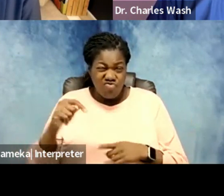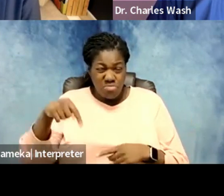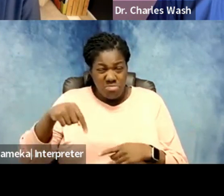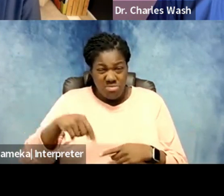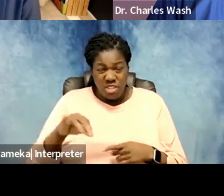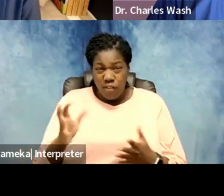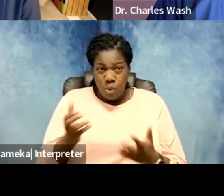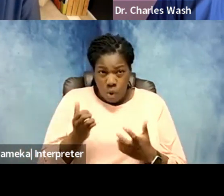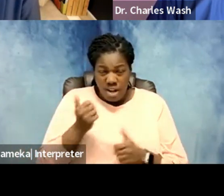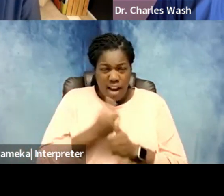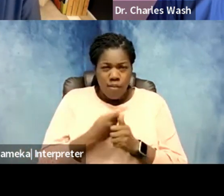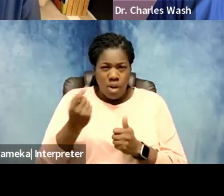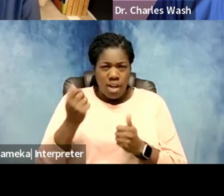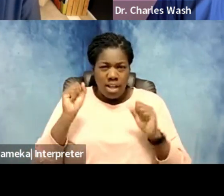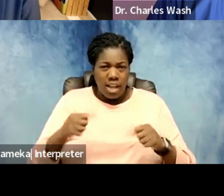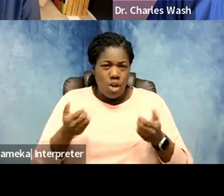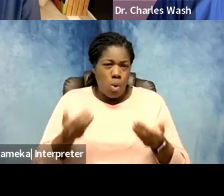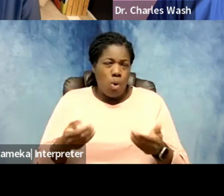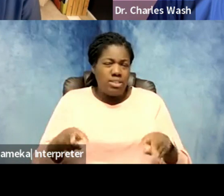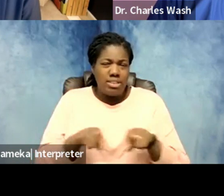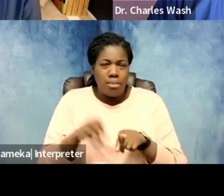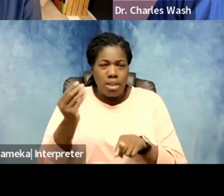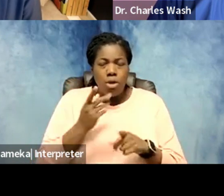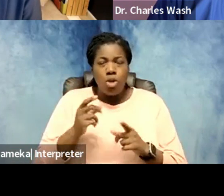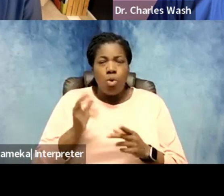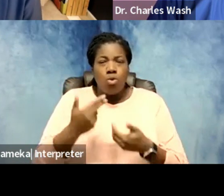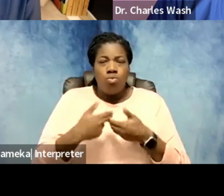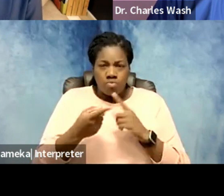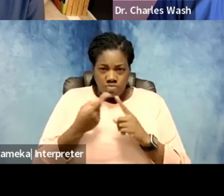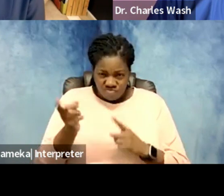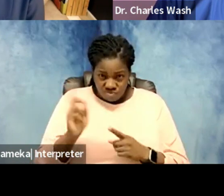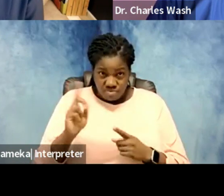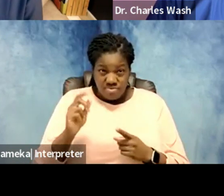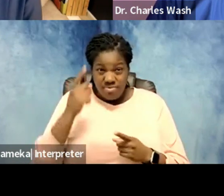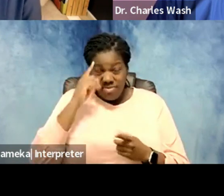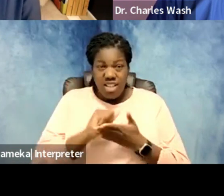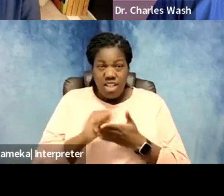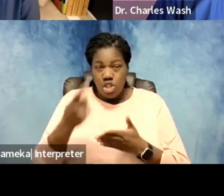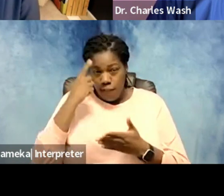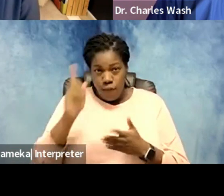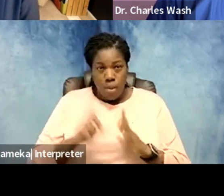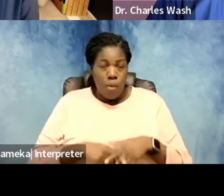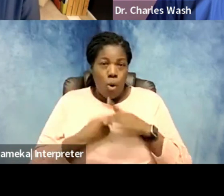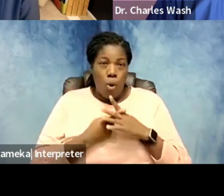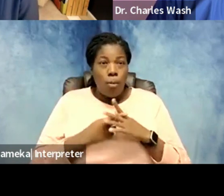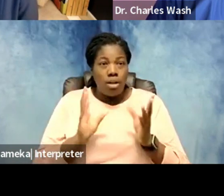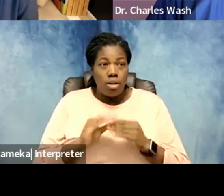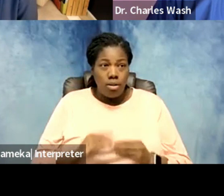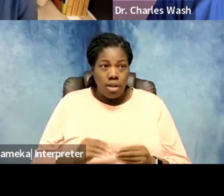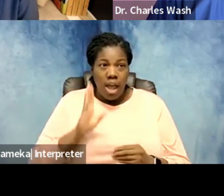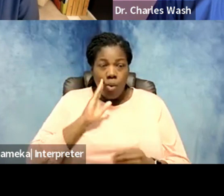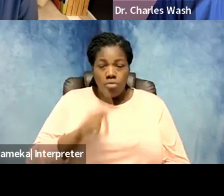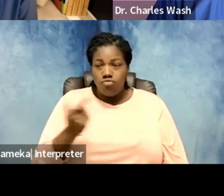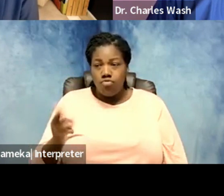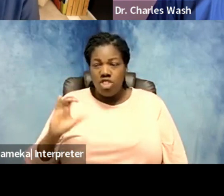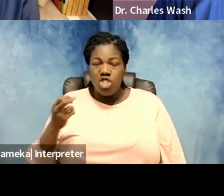to introduce yourselves too in the chat and let us know where you're joining from. I think that's it for opening remarks from me. So I'm going to pass the mic back to